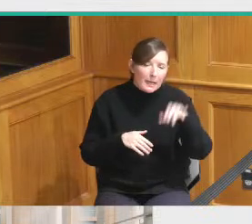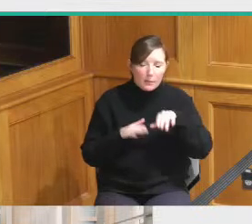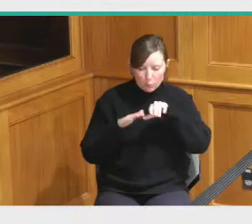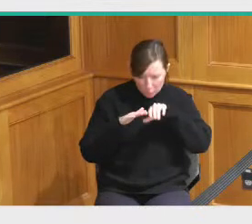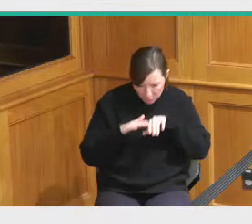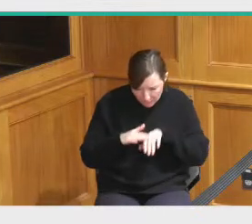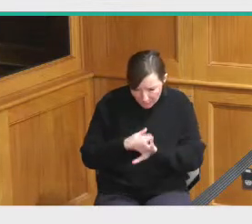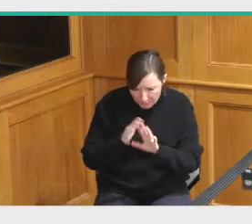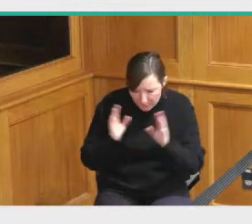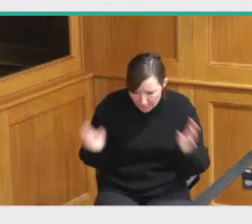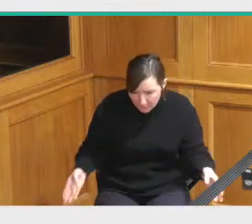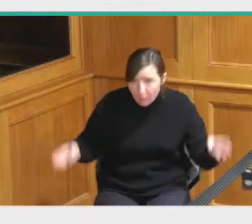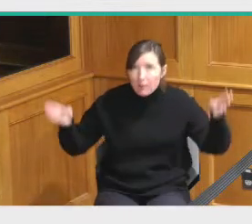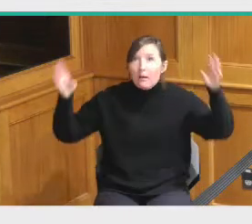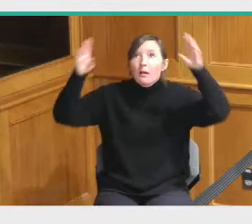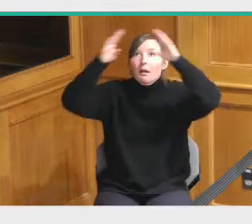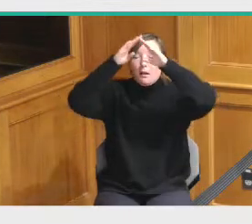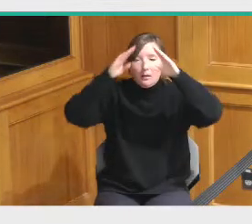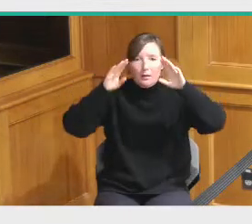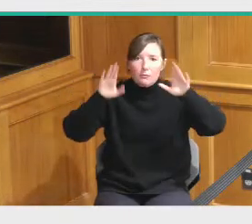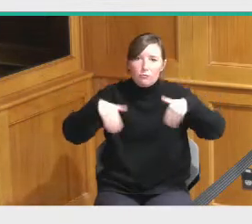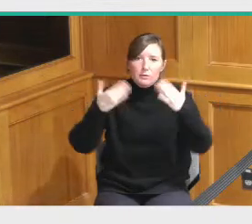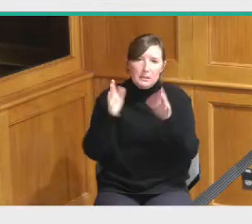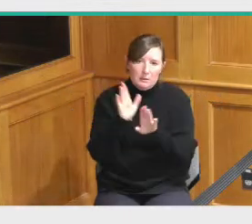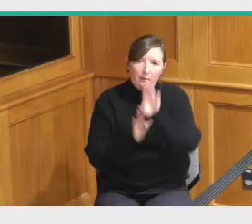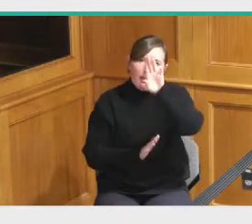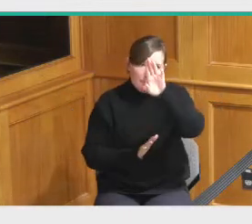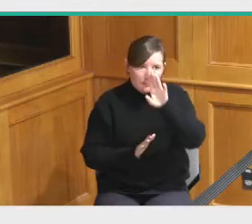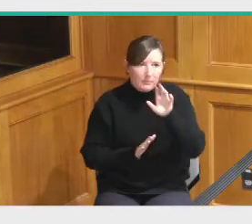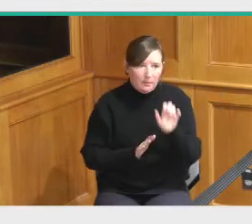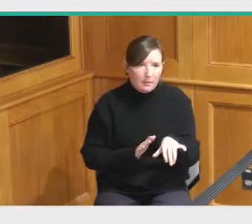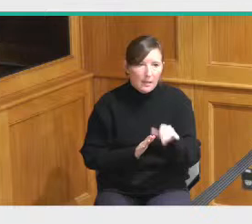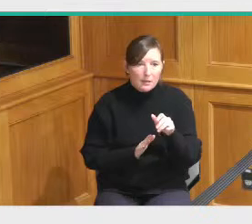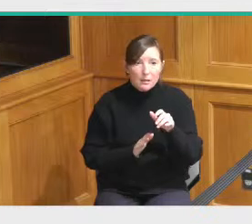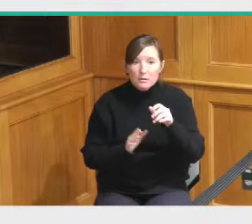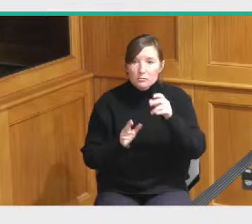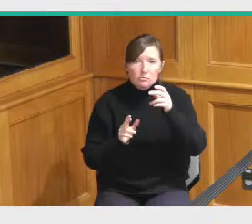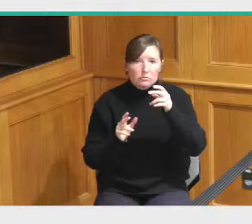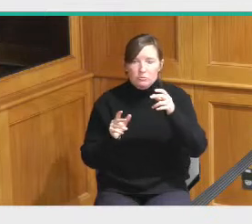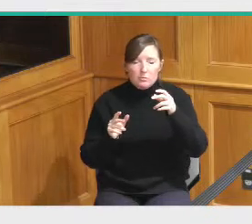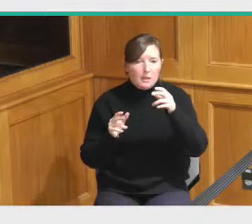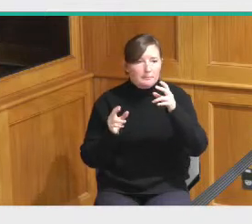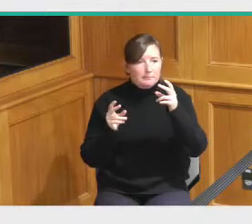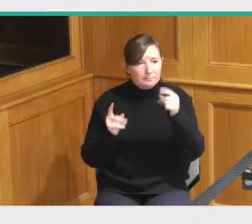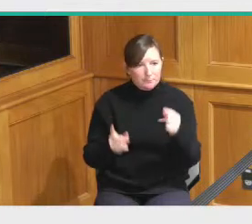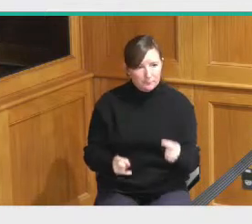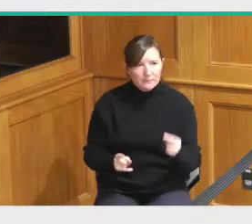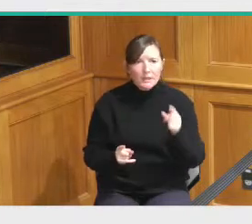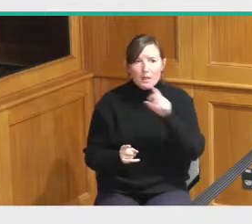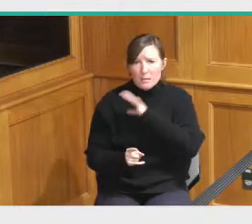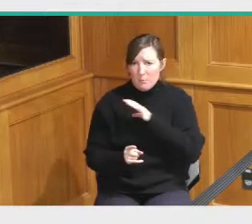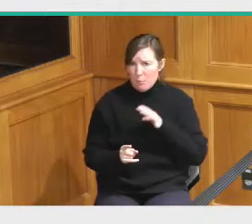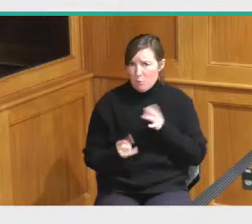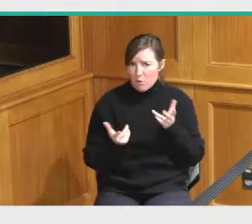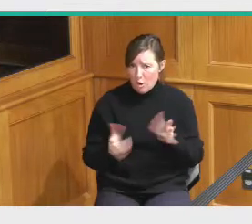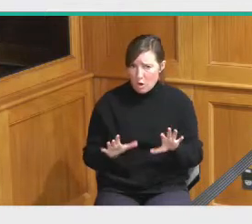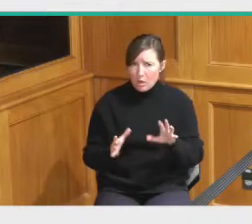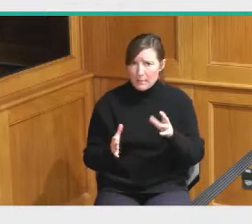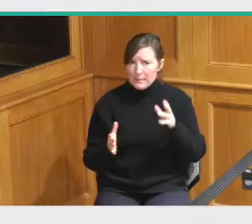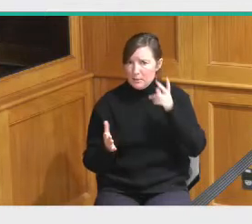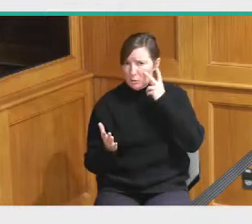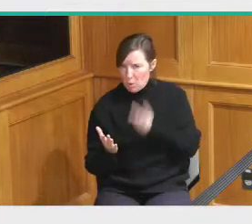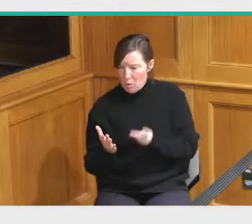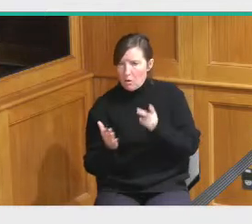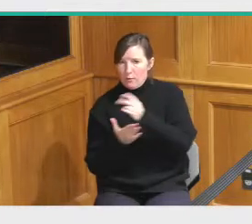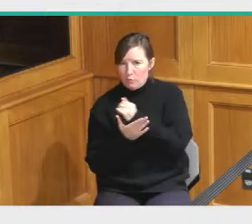space redeveloped, etc. So again, I wanted to walk through that fairly quickly. I believe the board has these renderings as well, so if